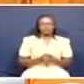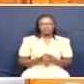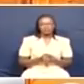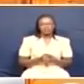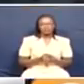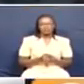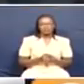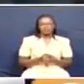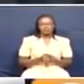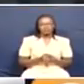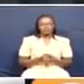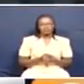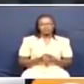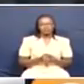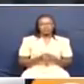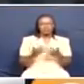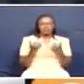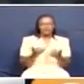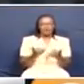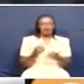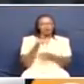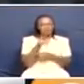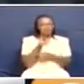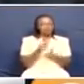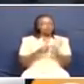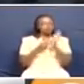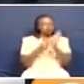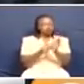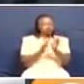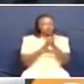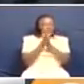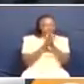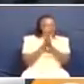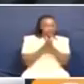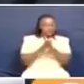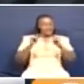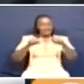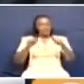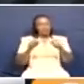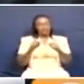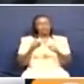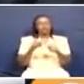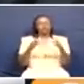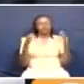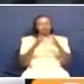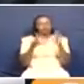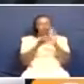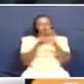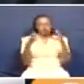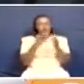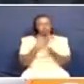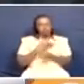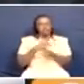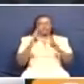With a light touch, this shows the zeal and ability of the counsel appearing before you. We are able to respond